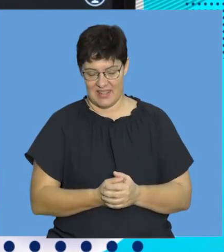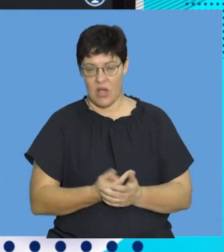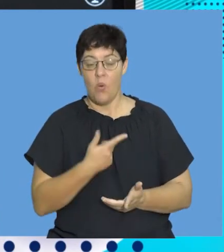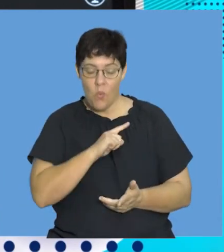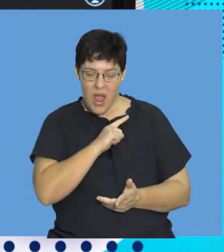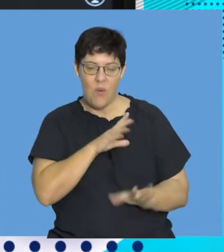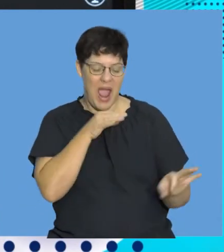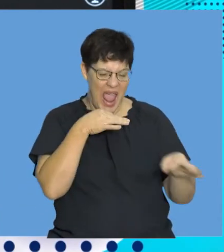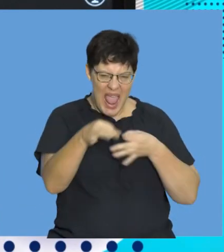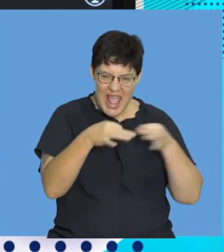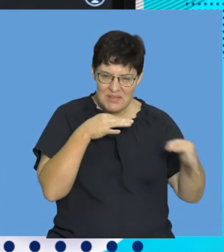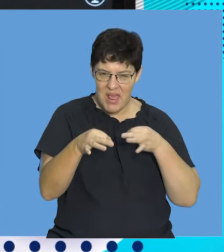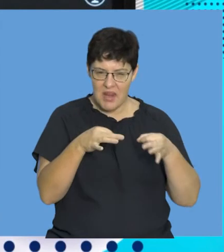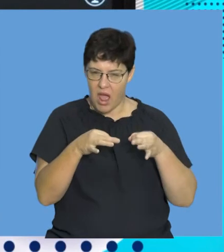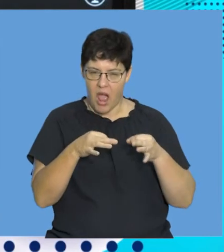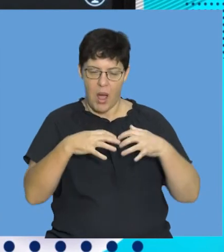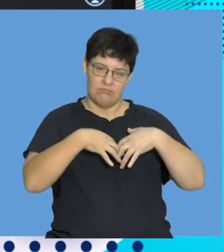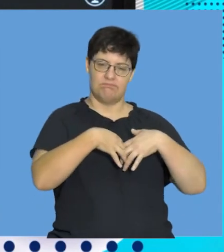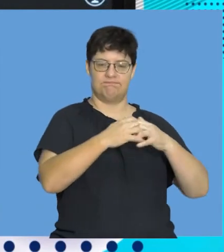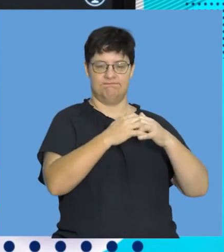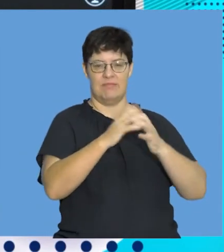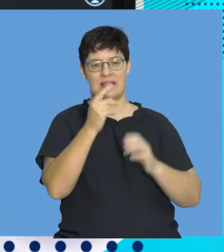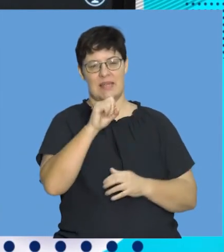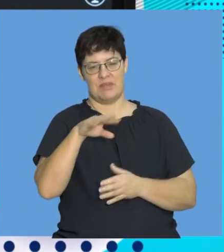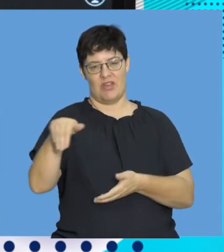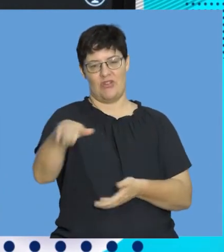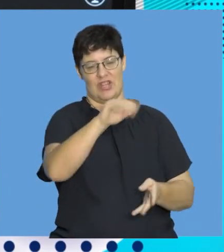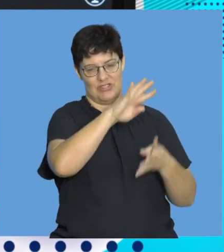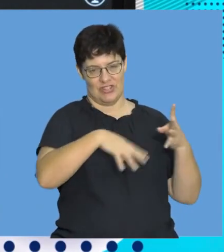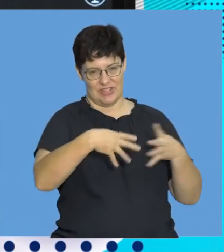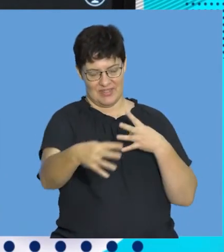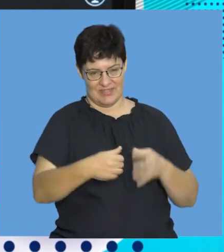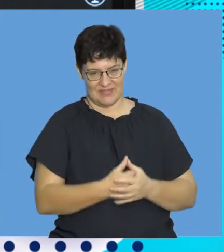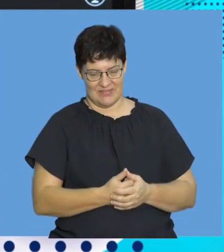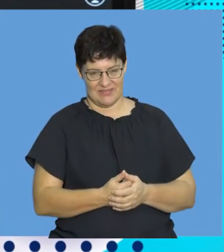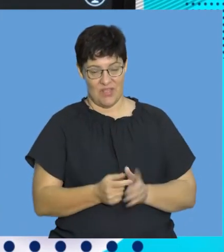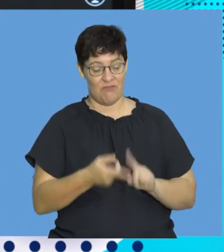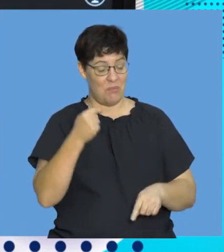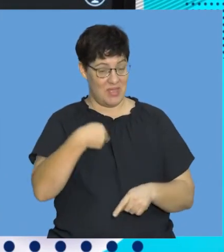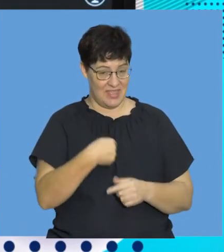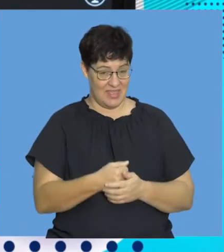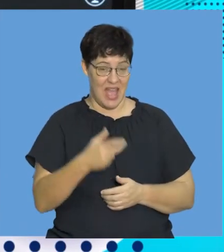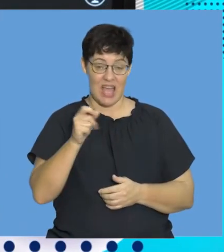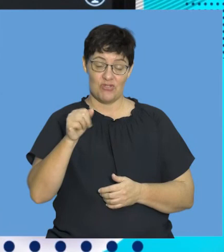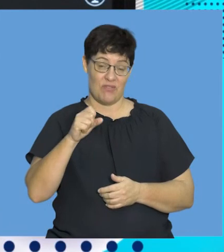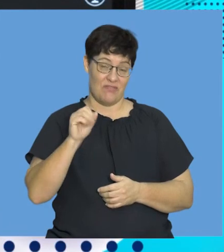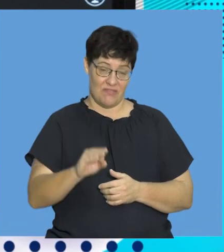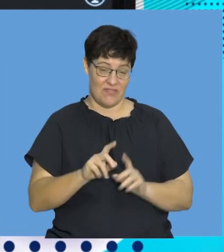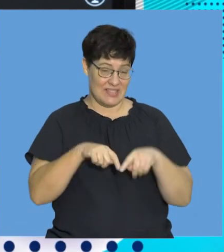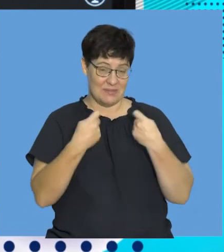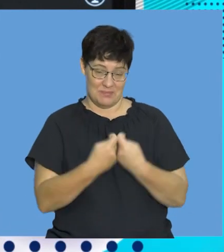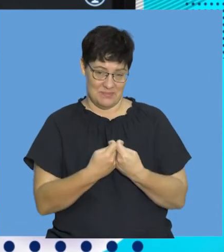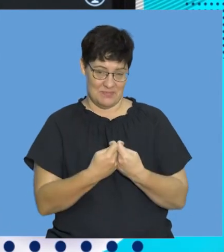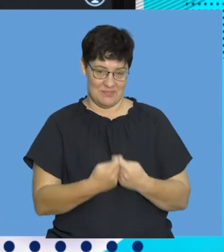about drawing up a debtors collection schedule. From me, Ashraf Patel and the team, keep your feet